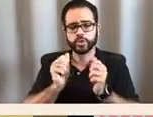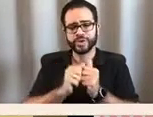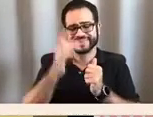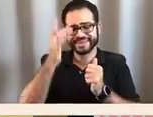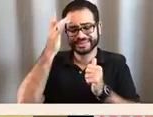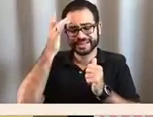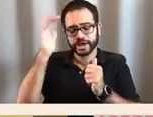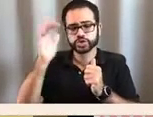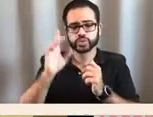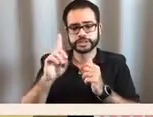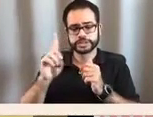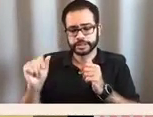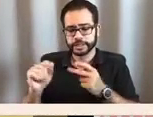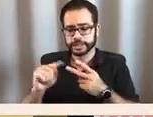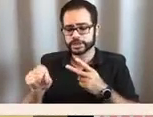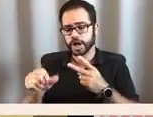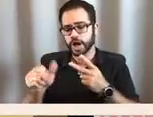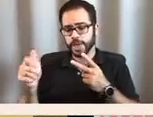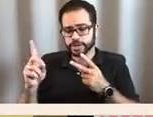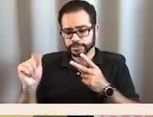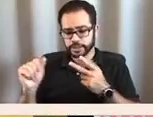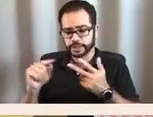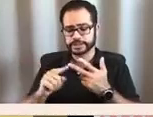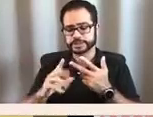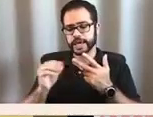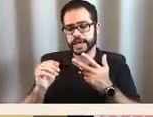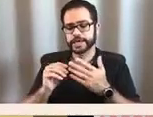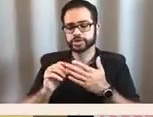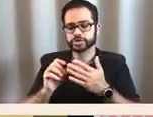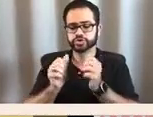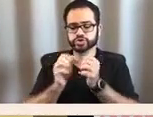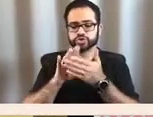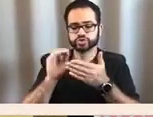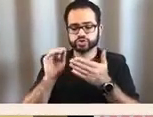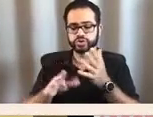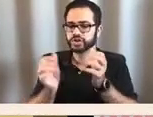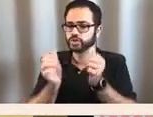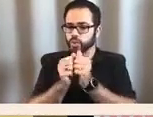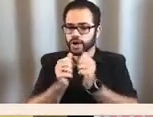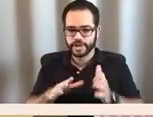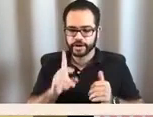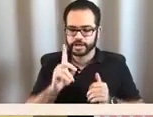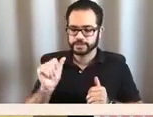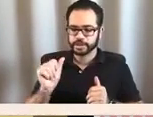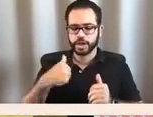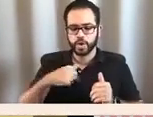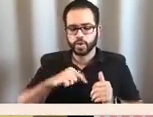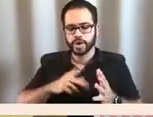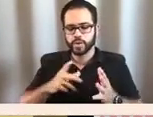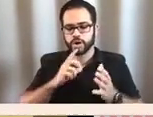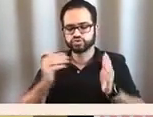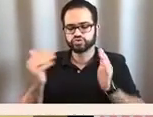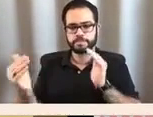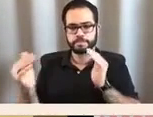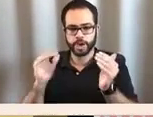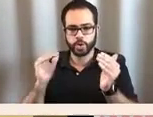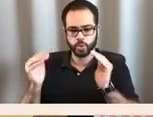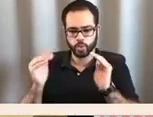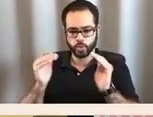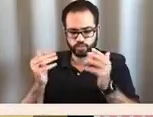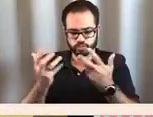disabilities, other disabilities, and students without disabilities. We wanted to mirror